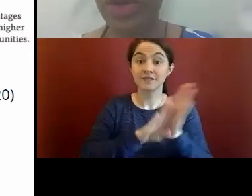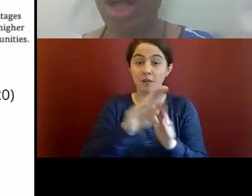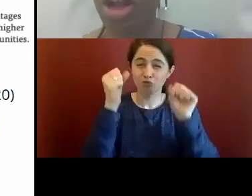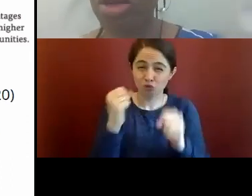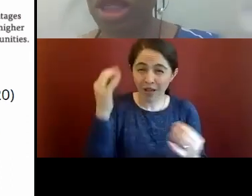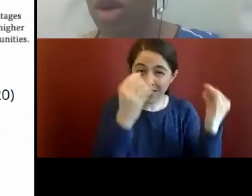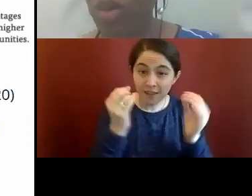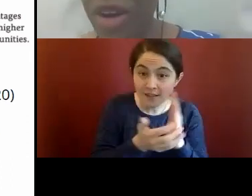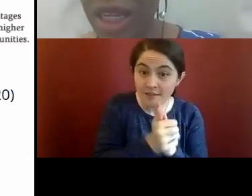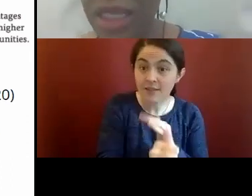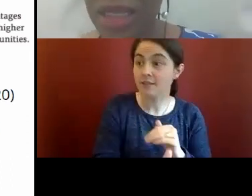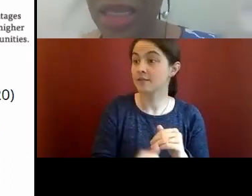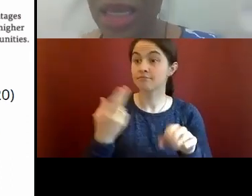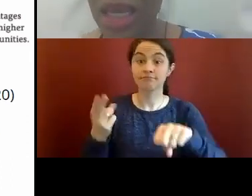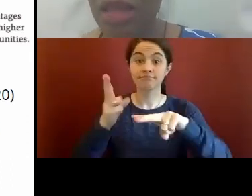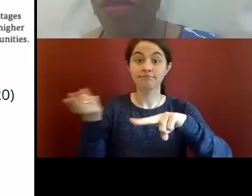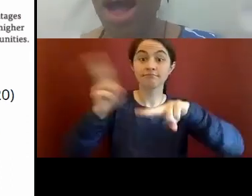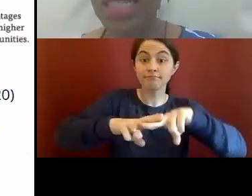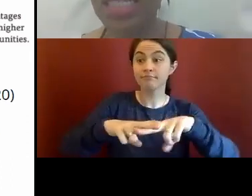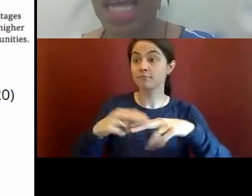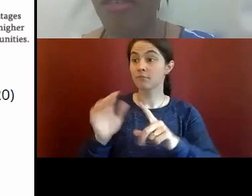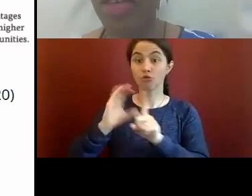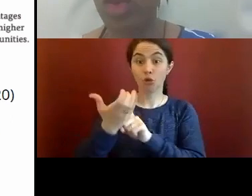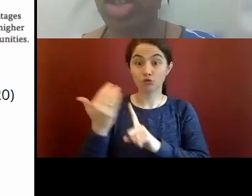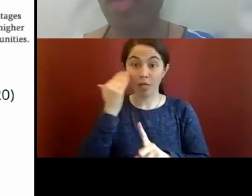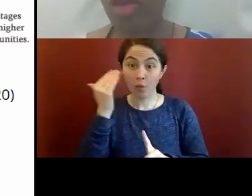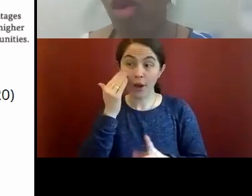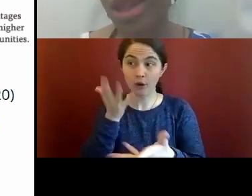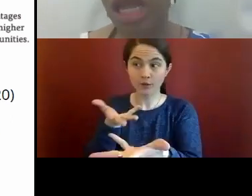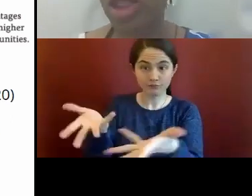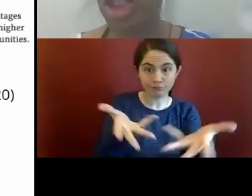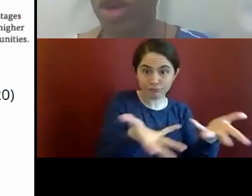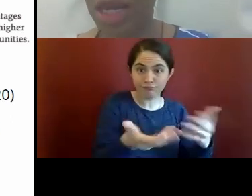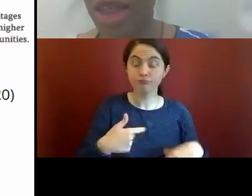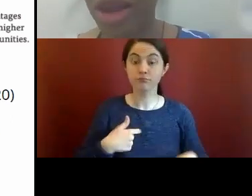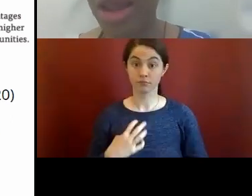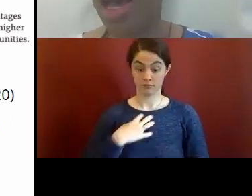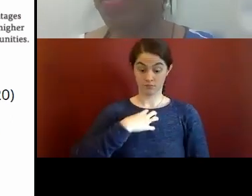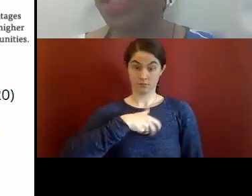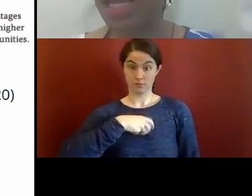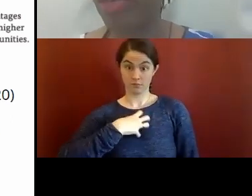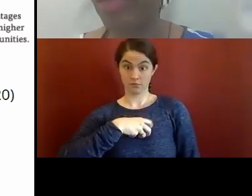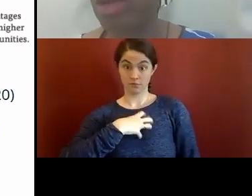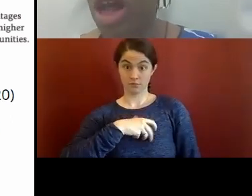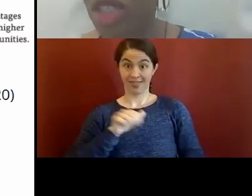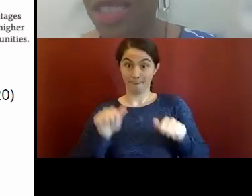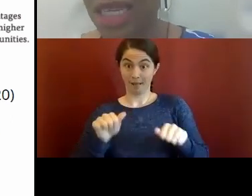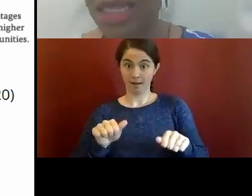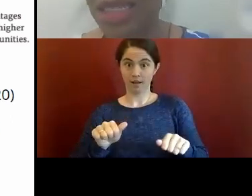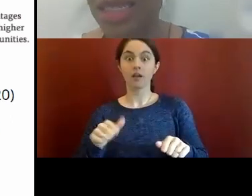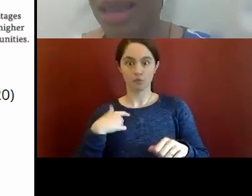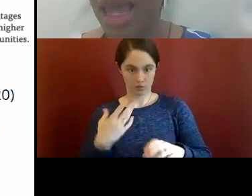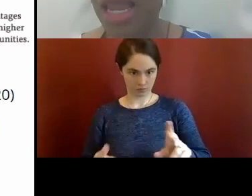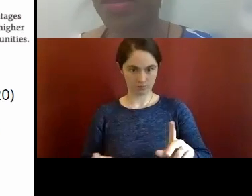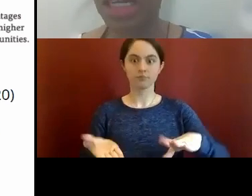have greater cultural awareness. The process of switching from one language to another helps improve your logic